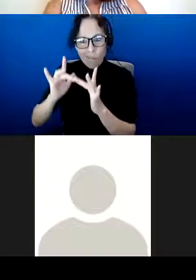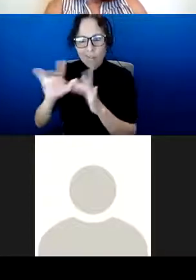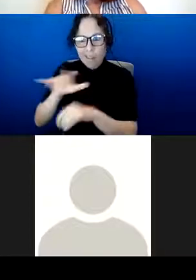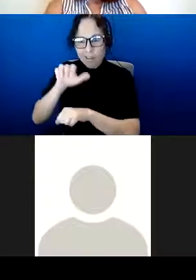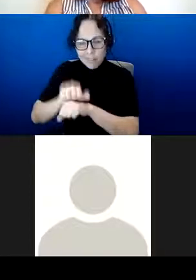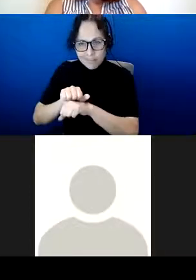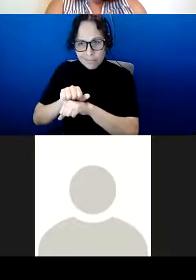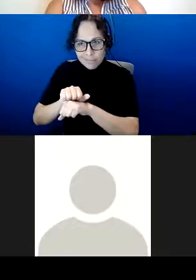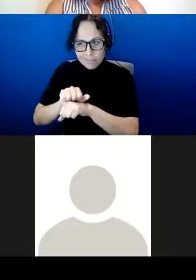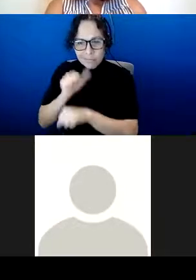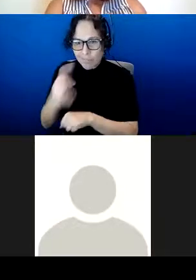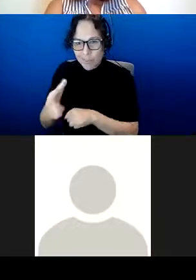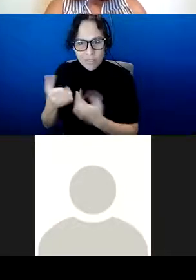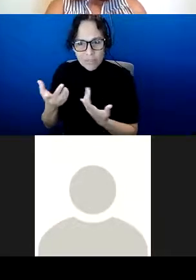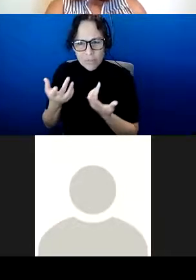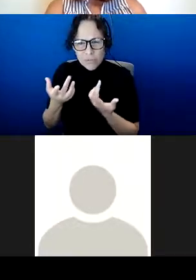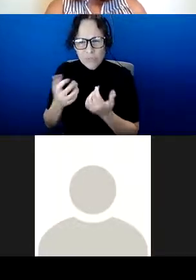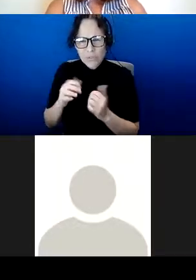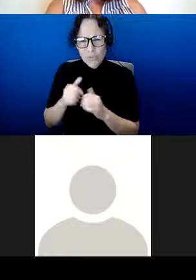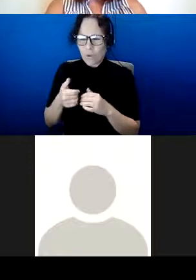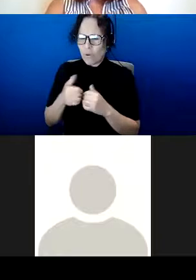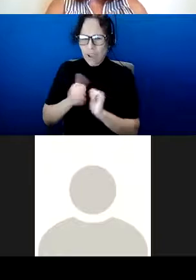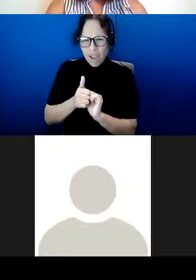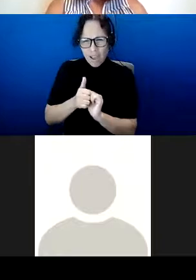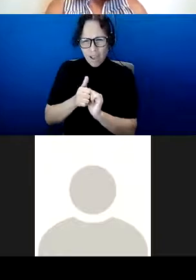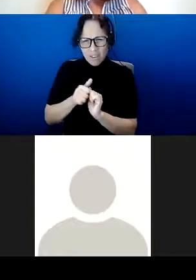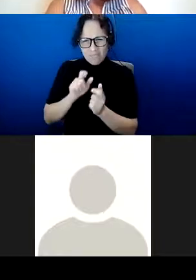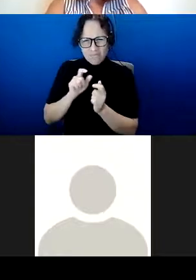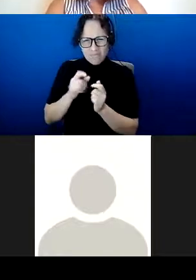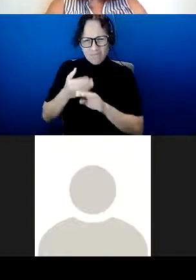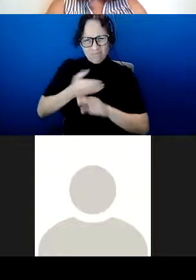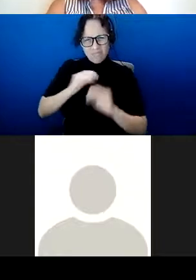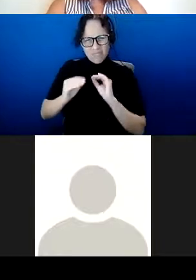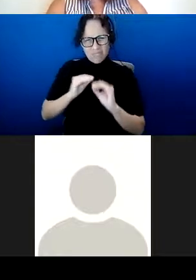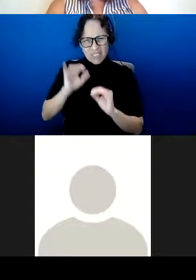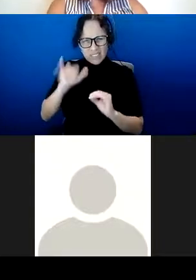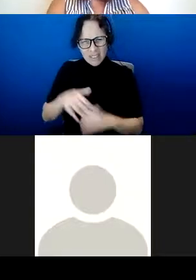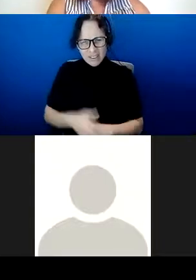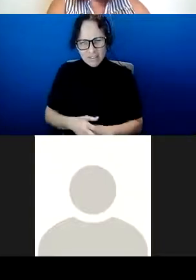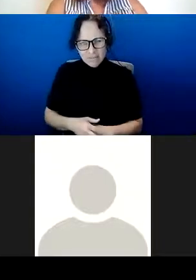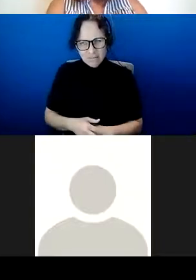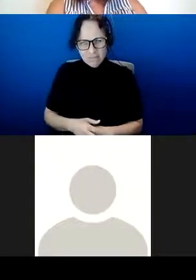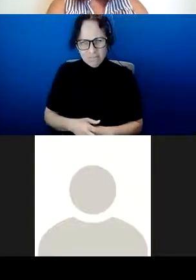they have done in order to do things a little bit differently? Let's talk about the outcome.